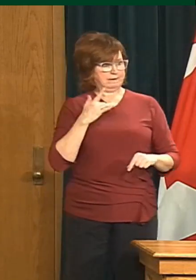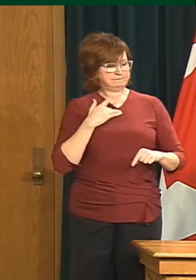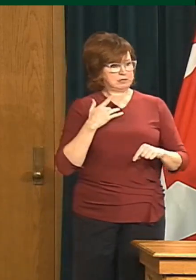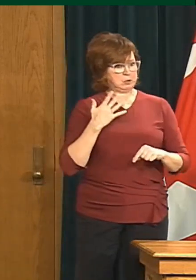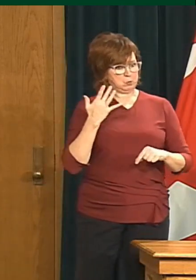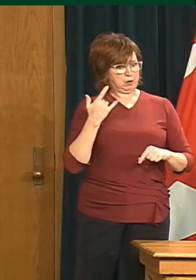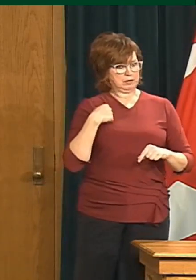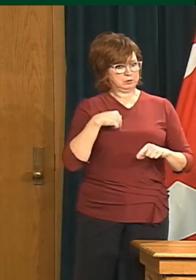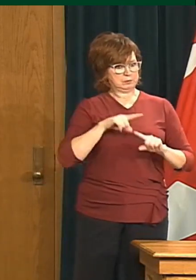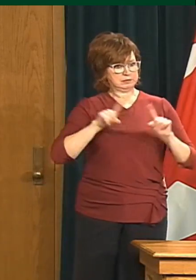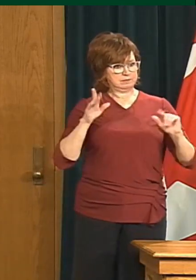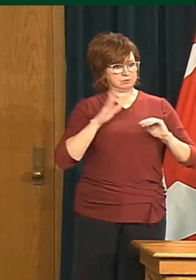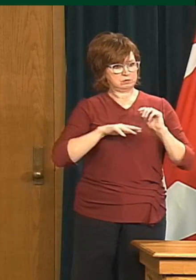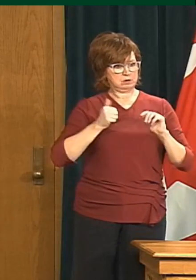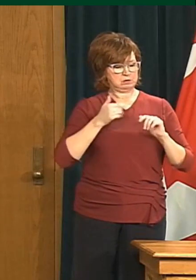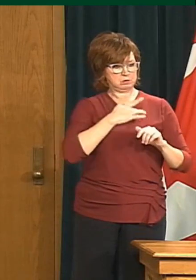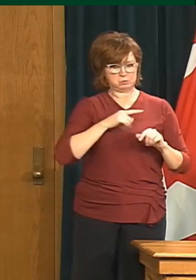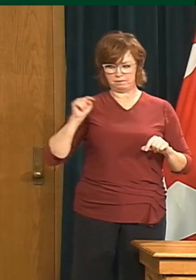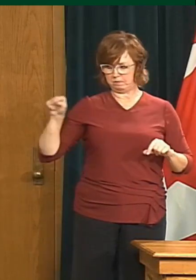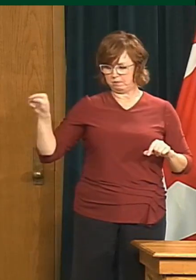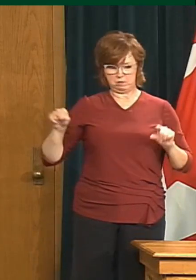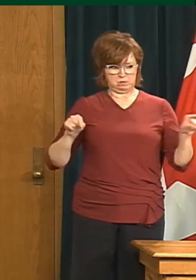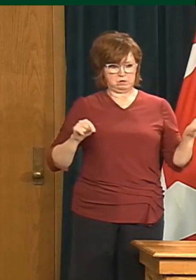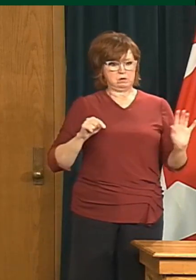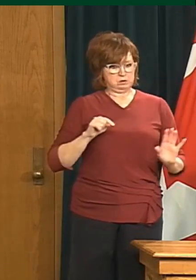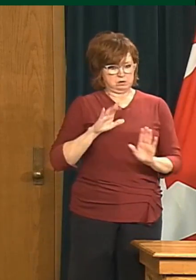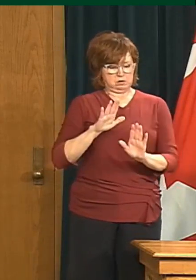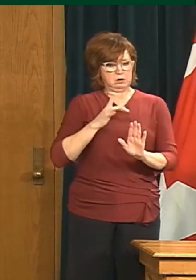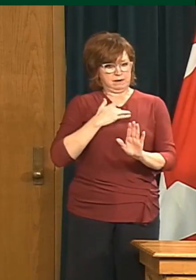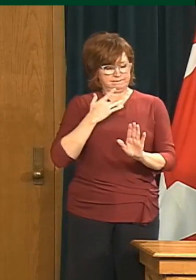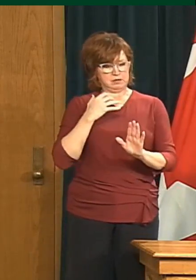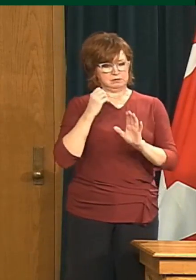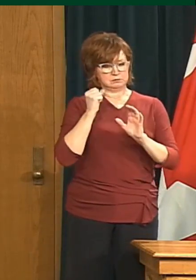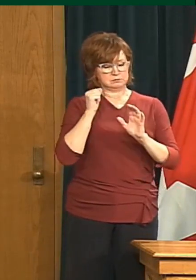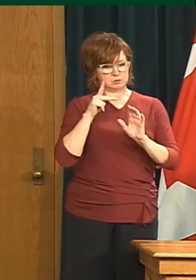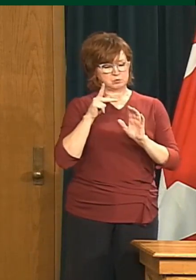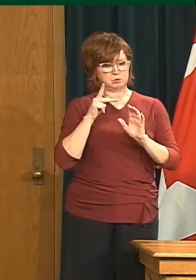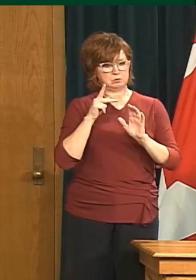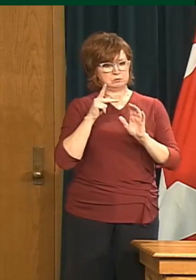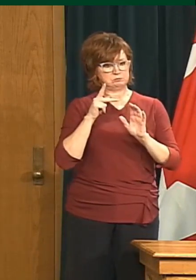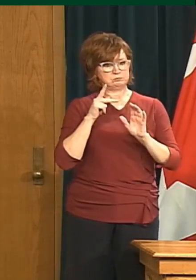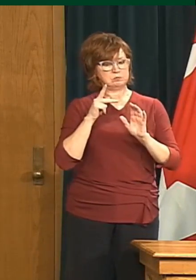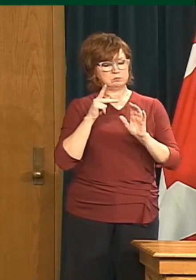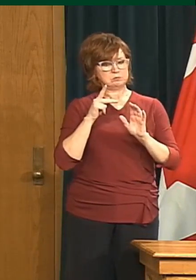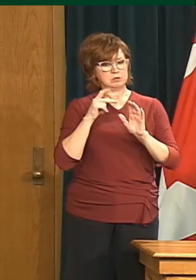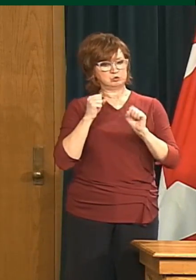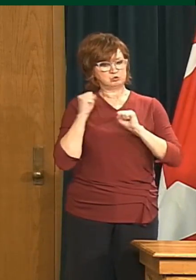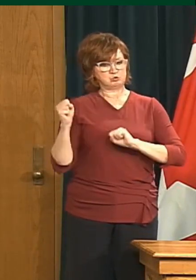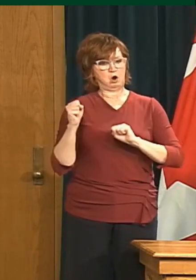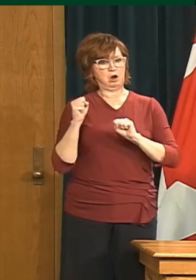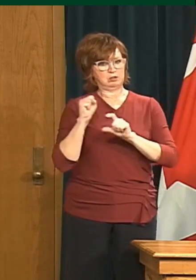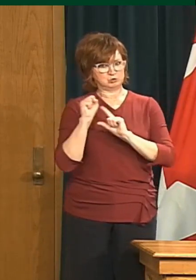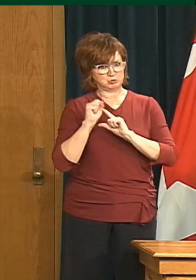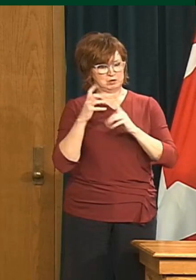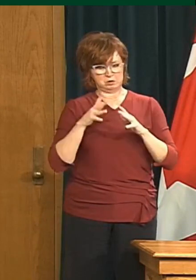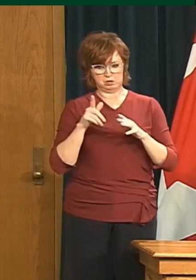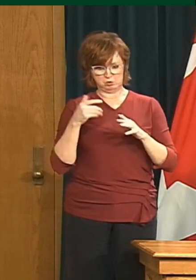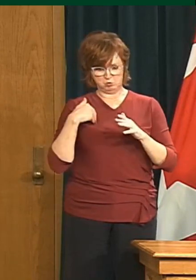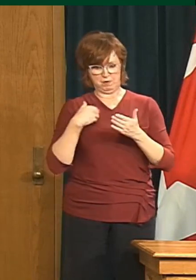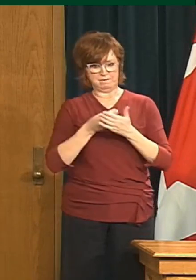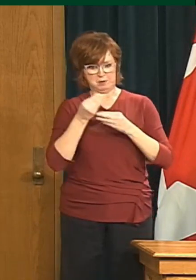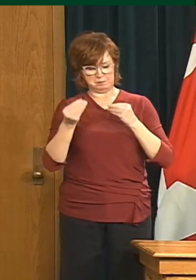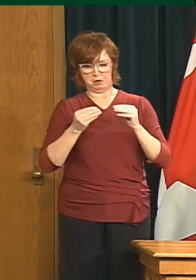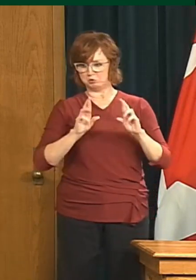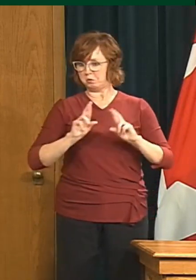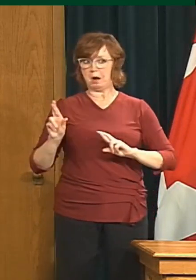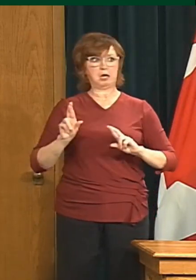we're going to see that more as we come out of it, in that we did go in with a liquidity position that was strong.